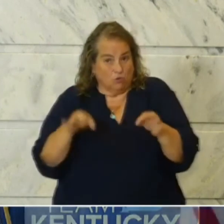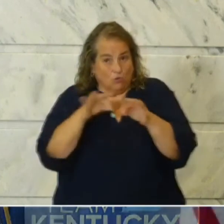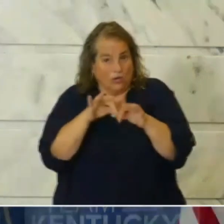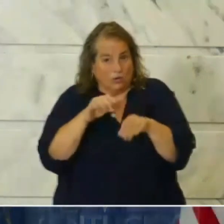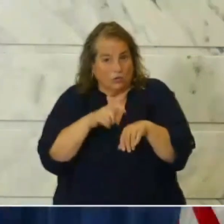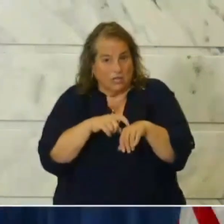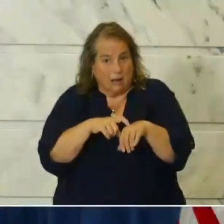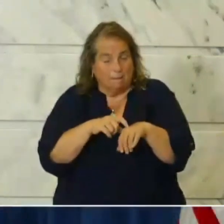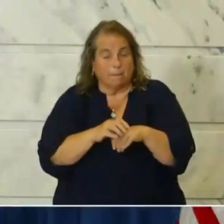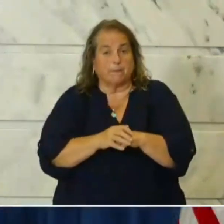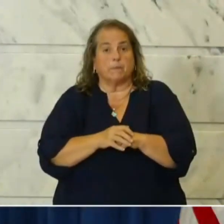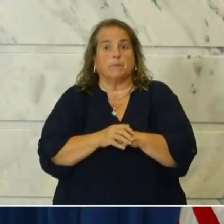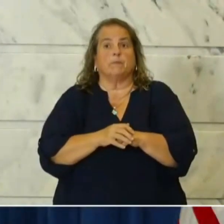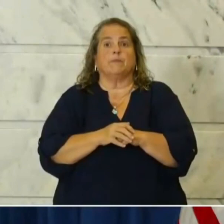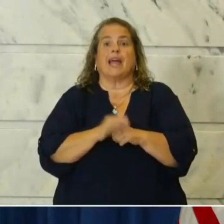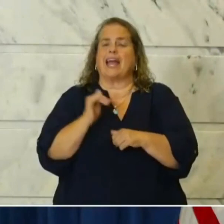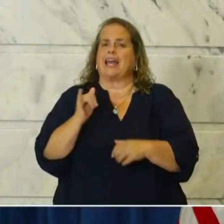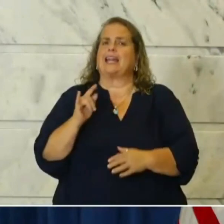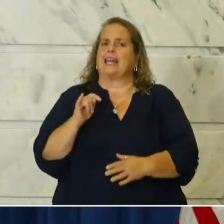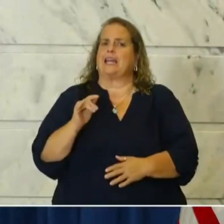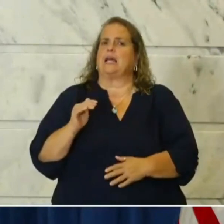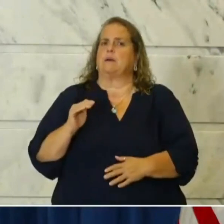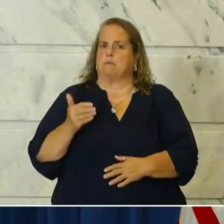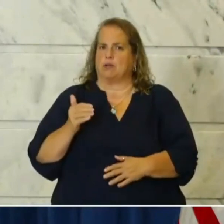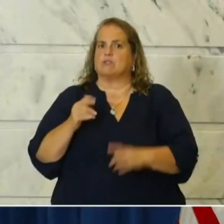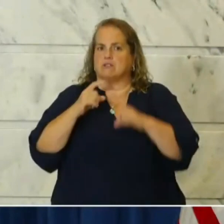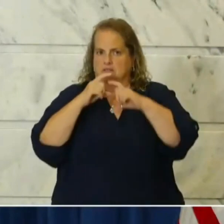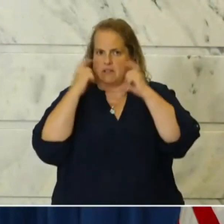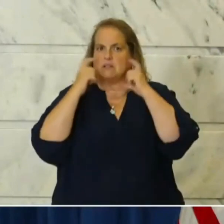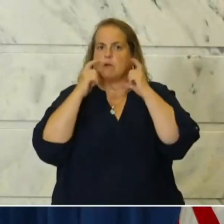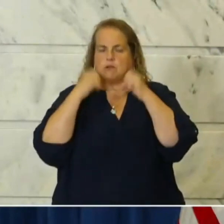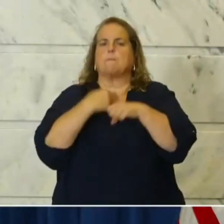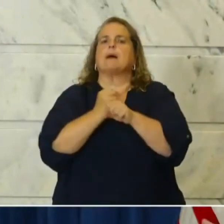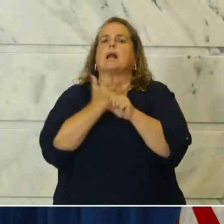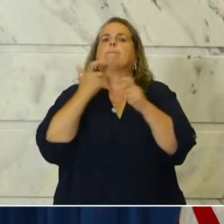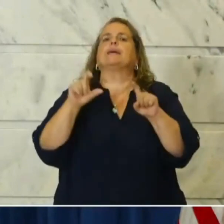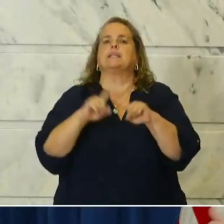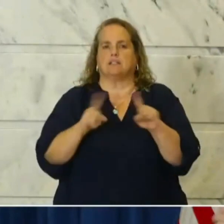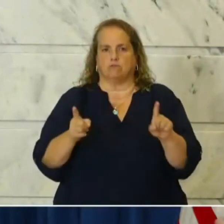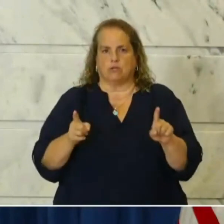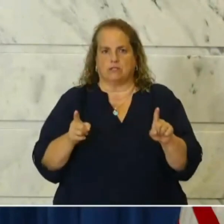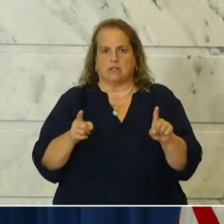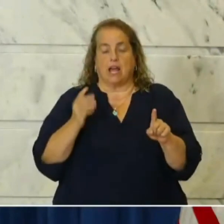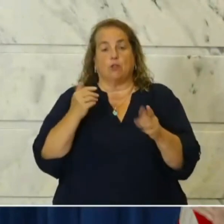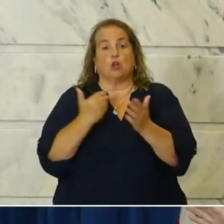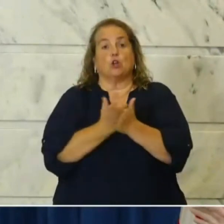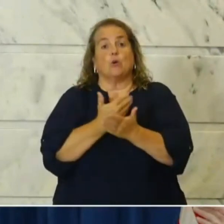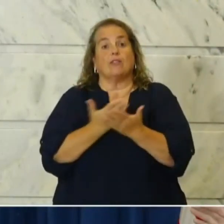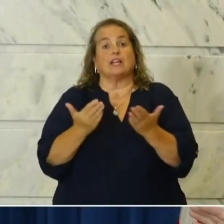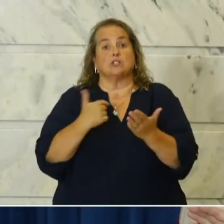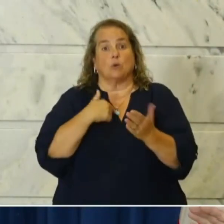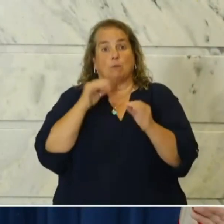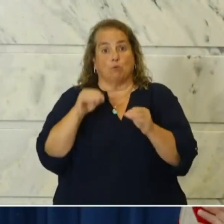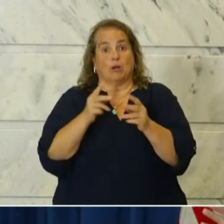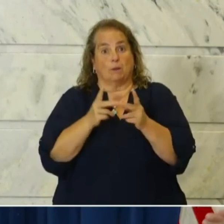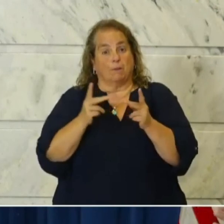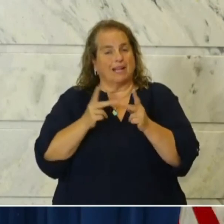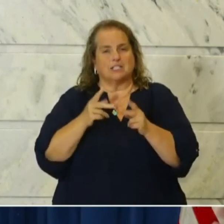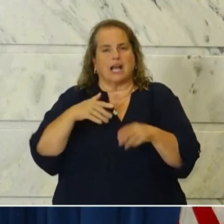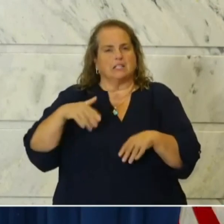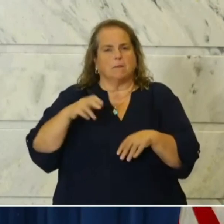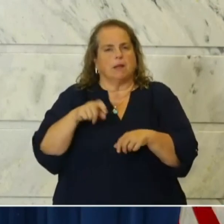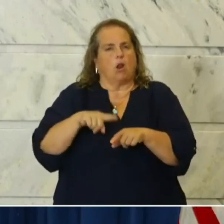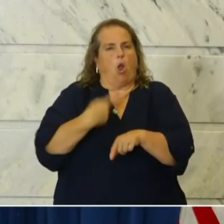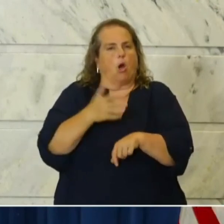appears that facial coverings are making a difference, and the new things we put into place, it hadn't been long enough for them to